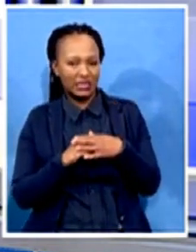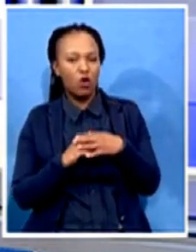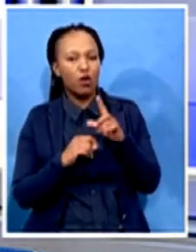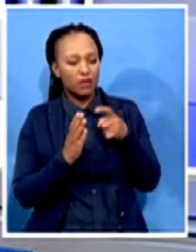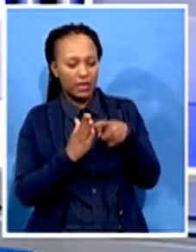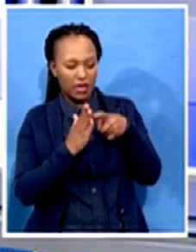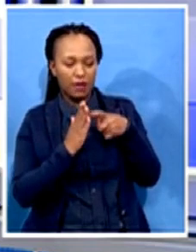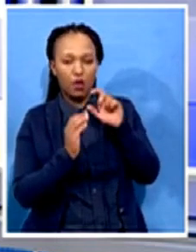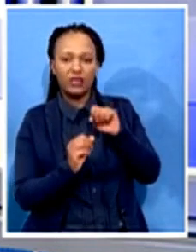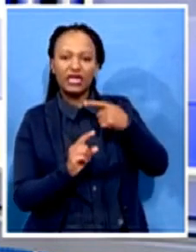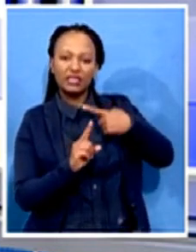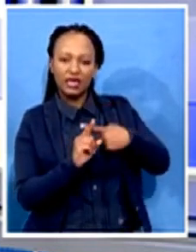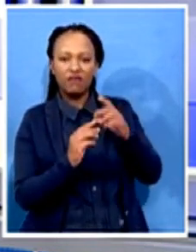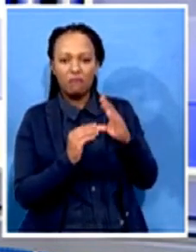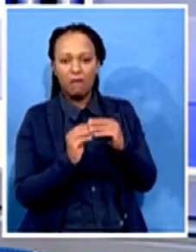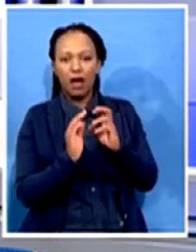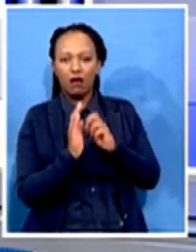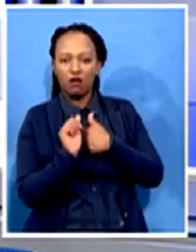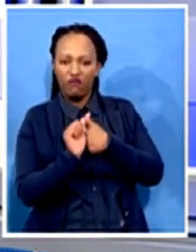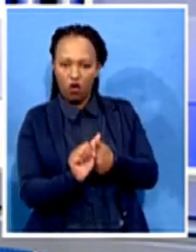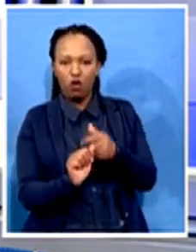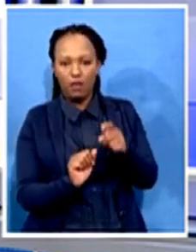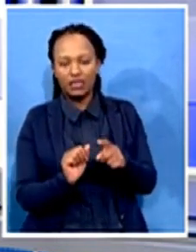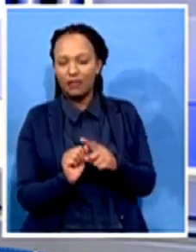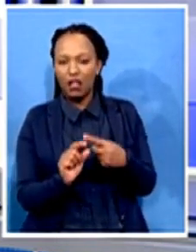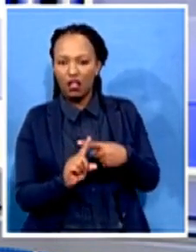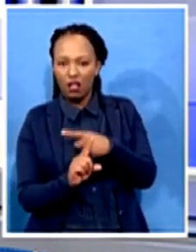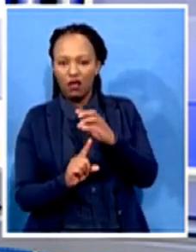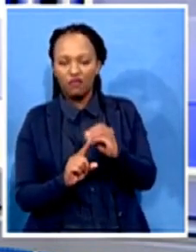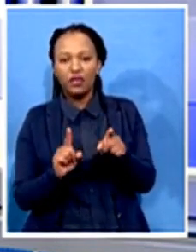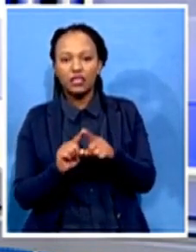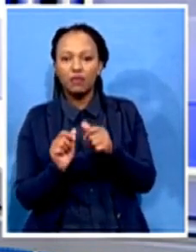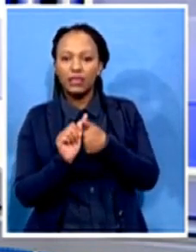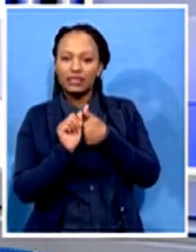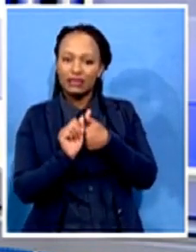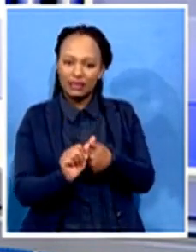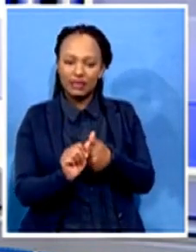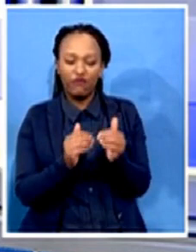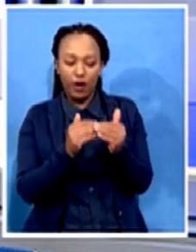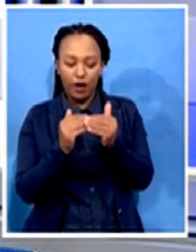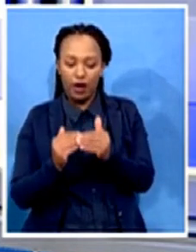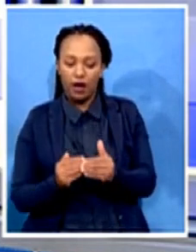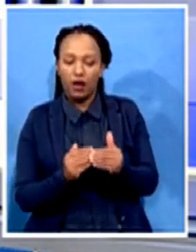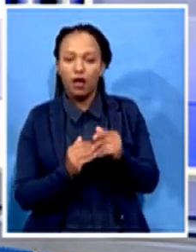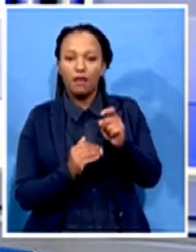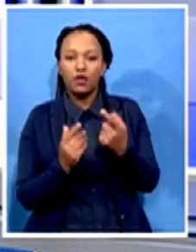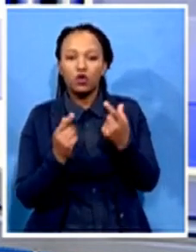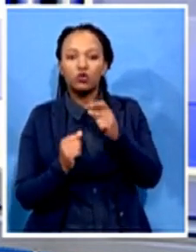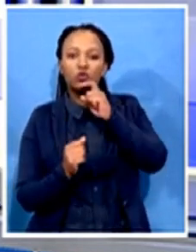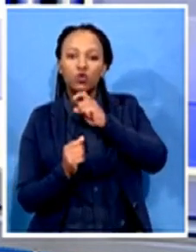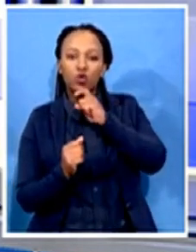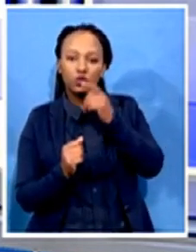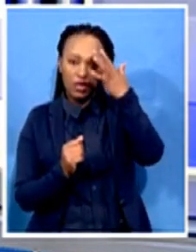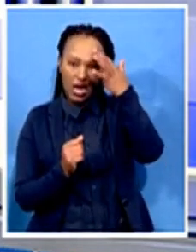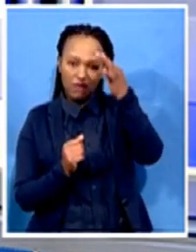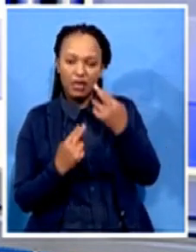say, failed to adhere to legal prescripts warranting care in the use of state resources, acted in a